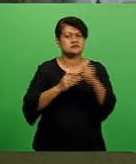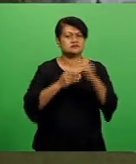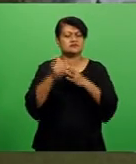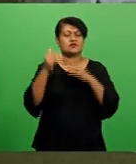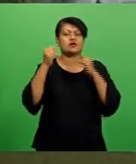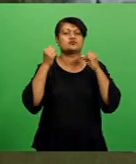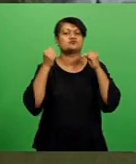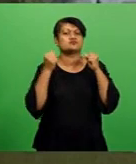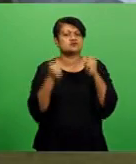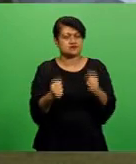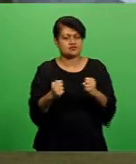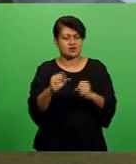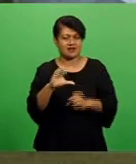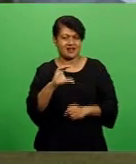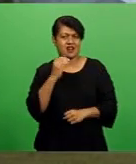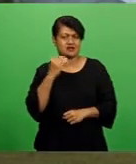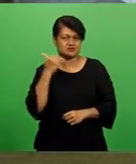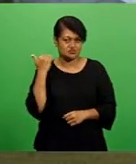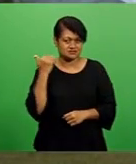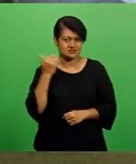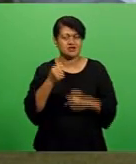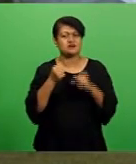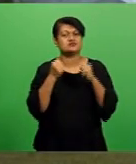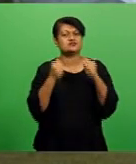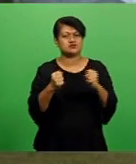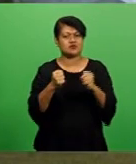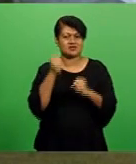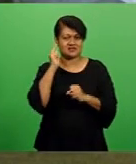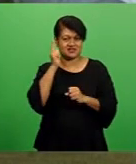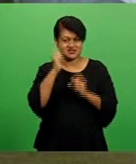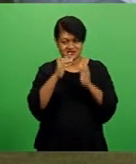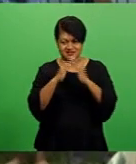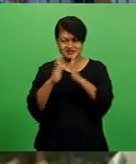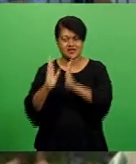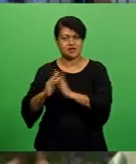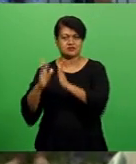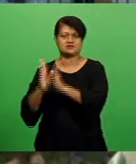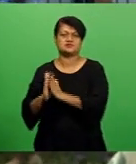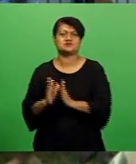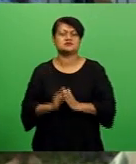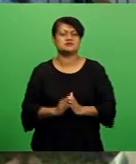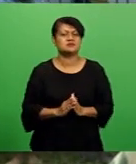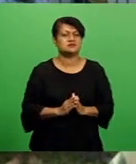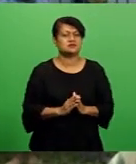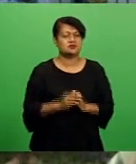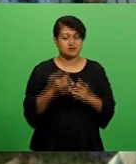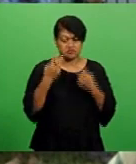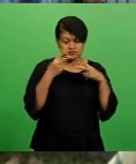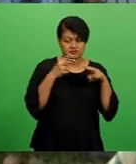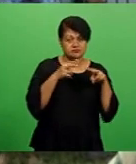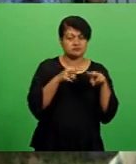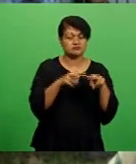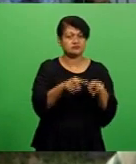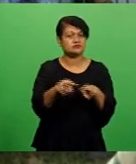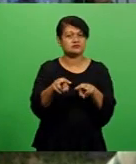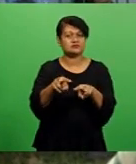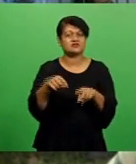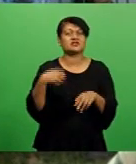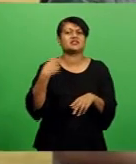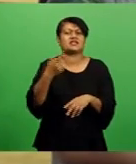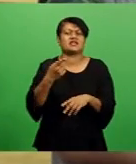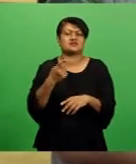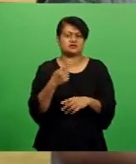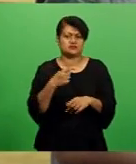strong classroom and strong teachers' quarters, public buildings. We'll be looking at that over the next couple of